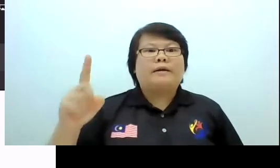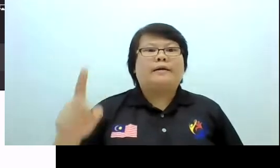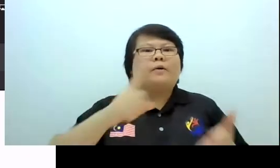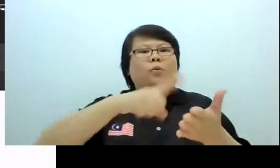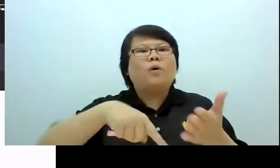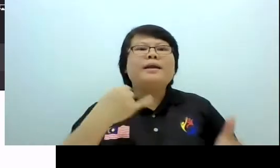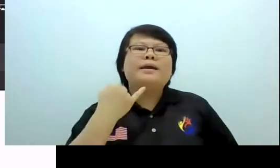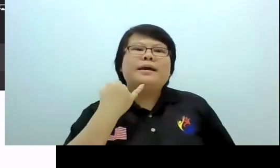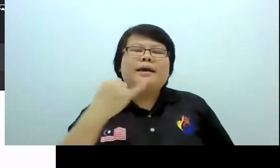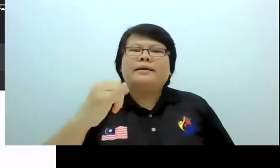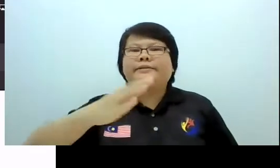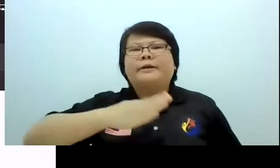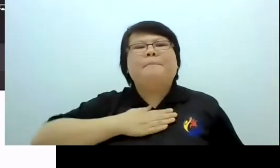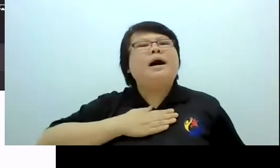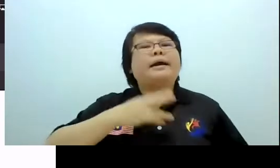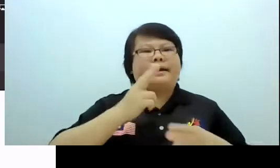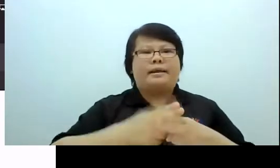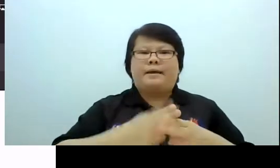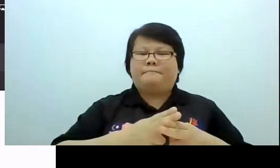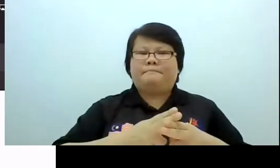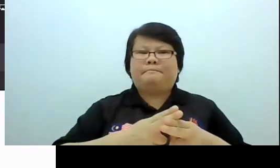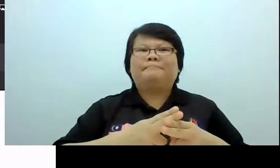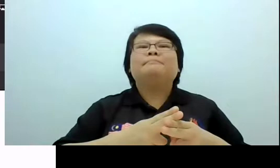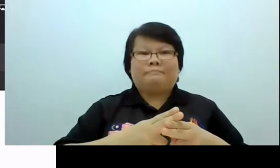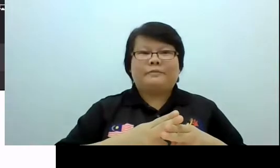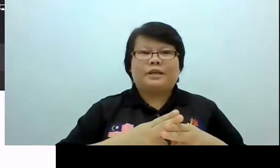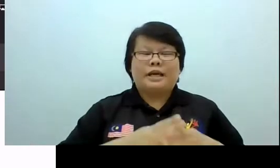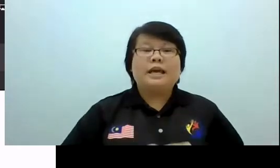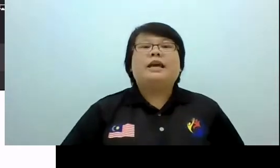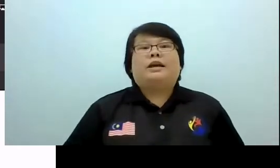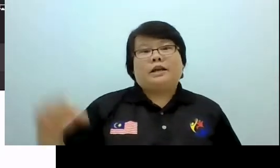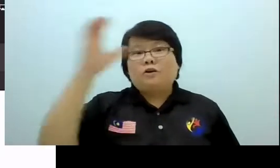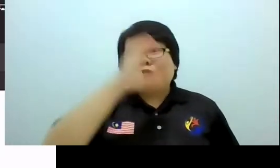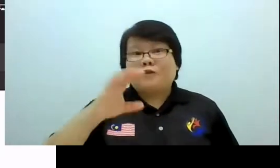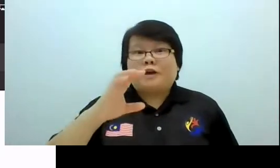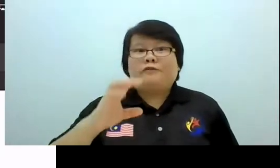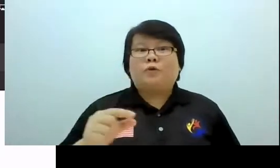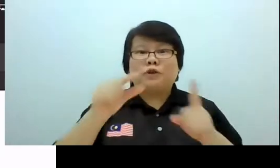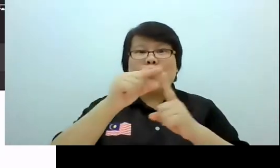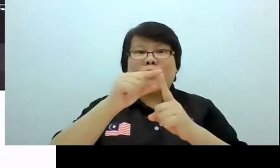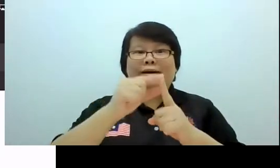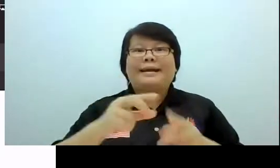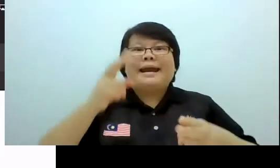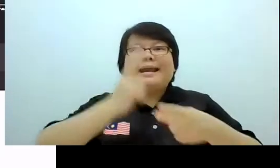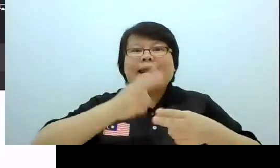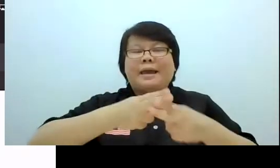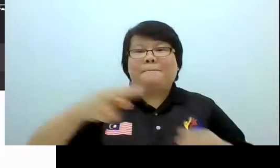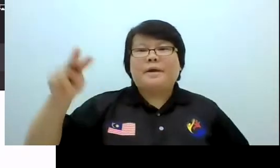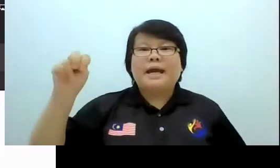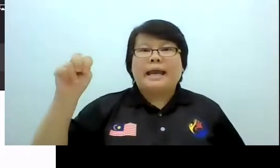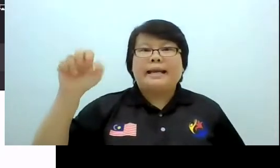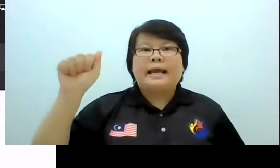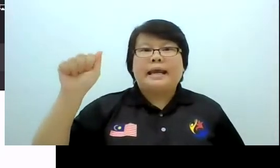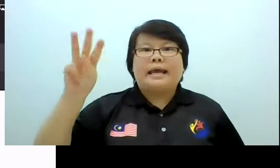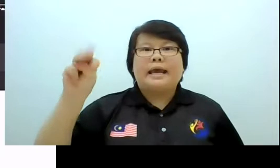Number one, what is my name? Okay, now find for the word name,